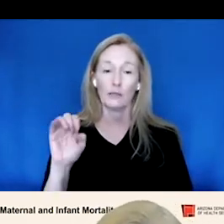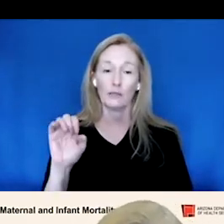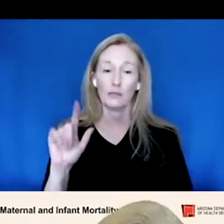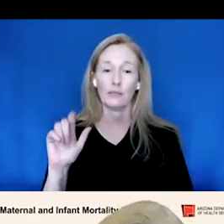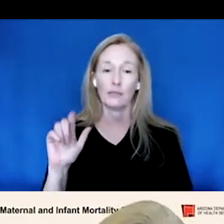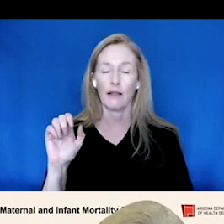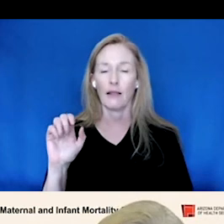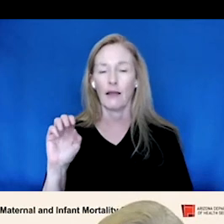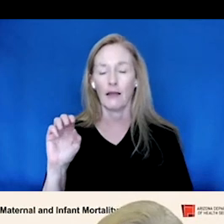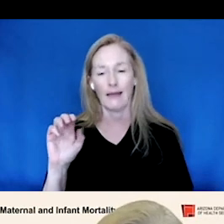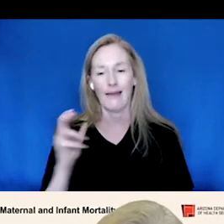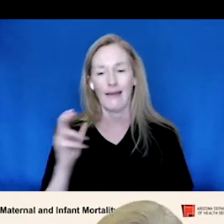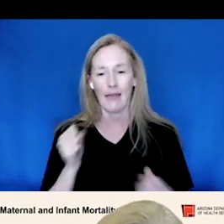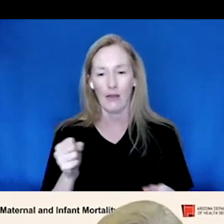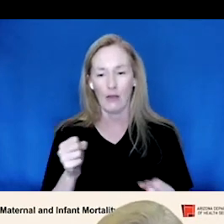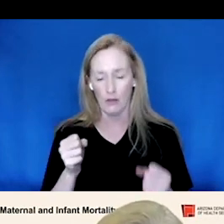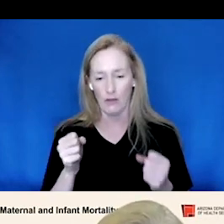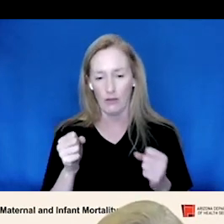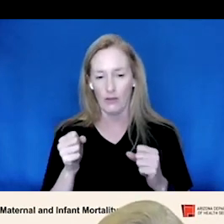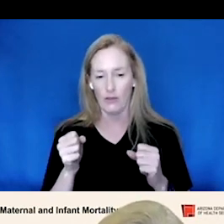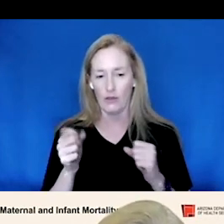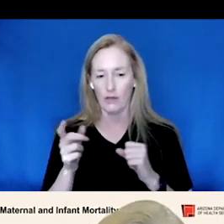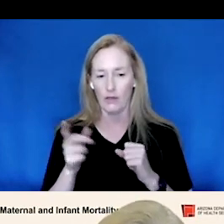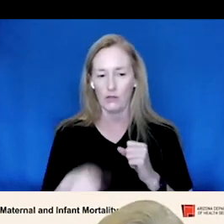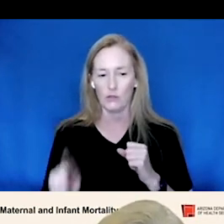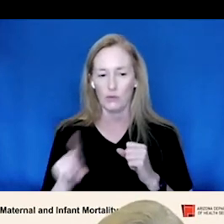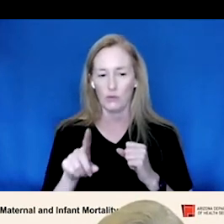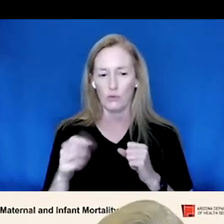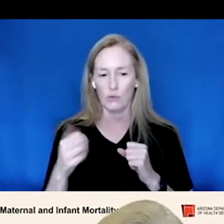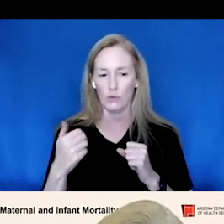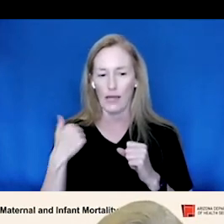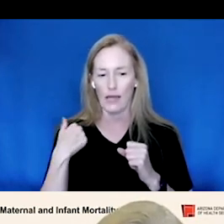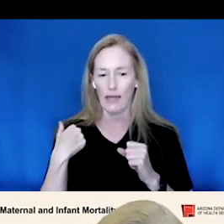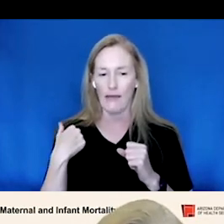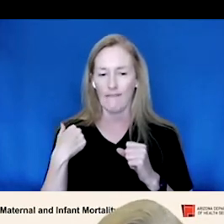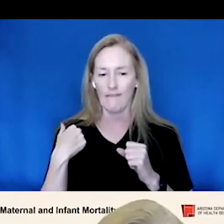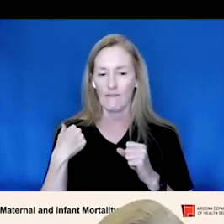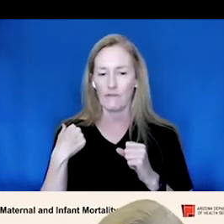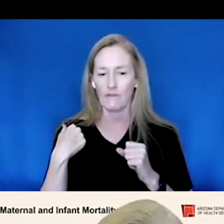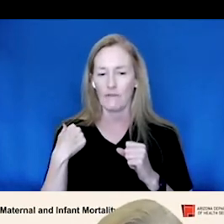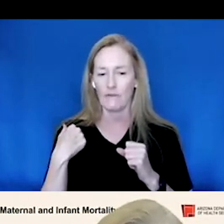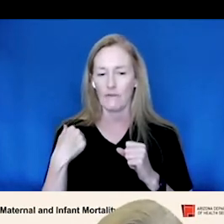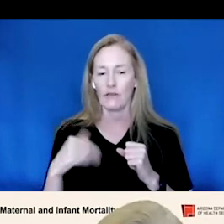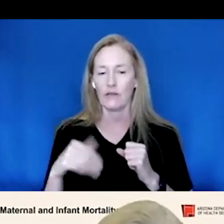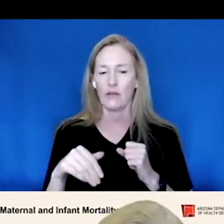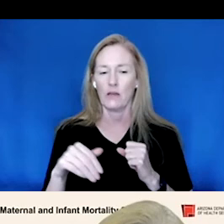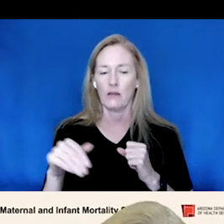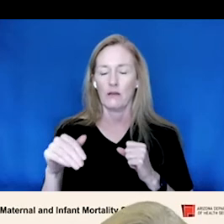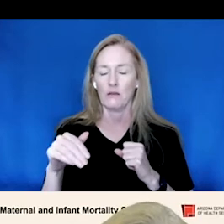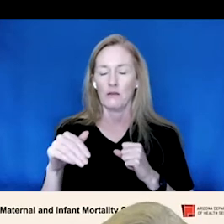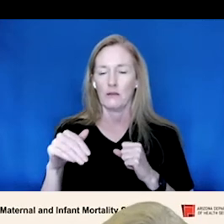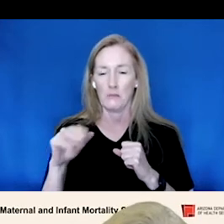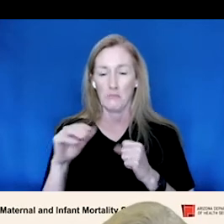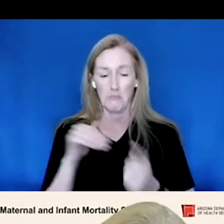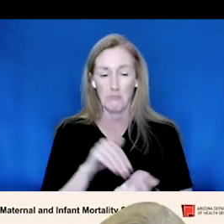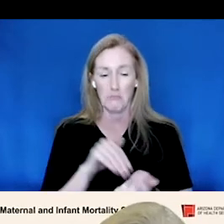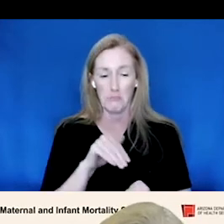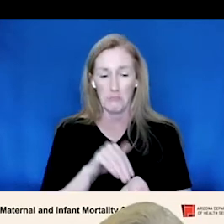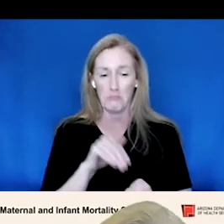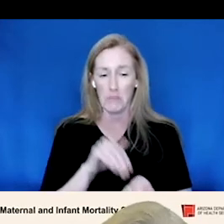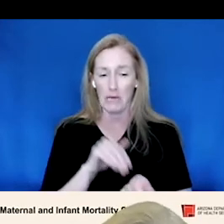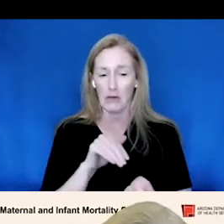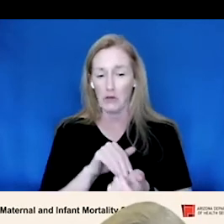medical assistants monitor blood pressure values sent in by patients? And if so, did you try to bill for this